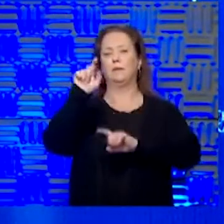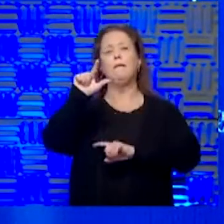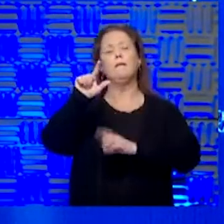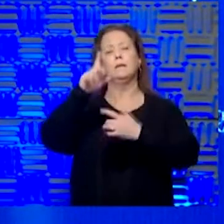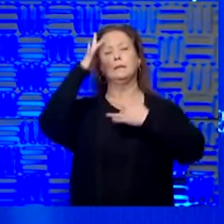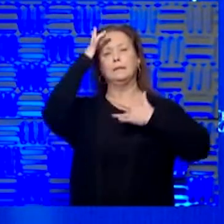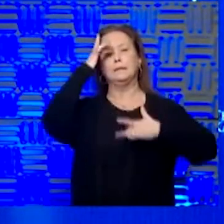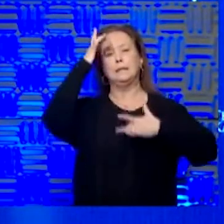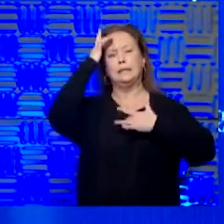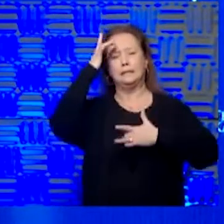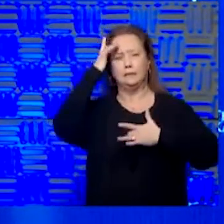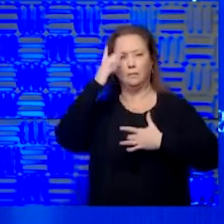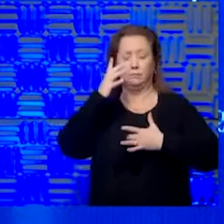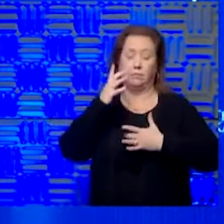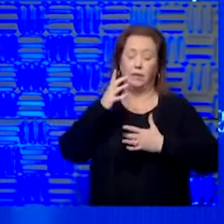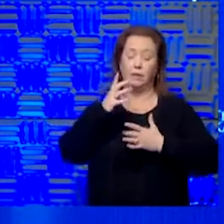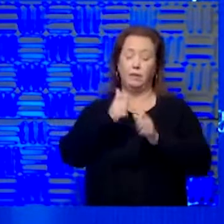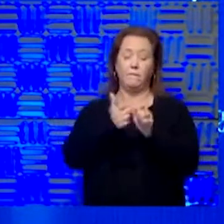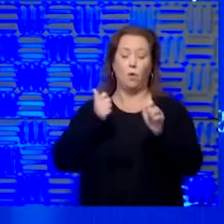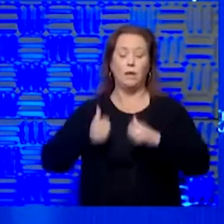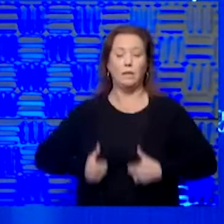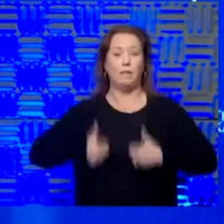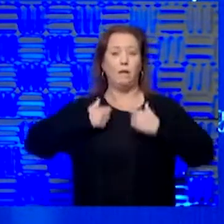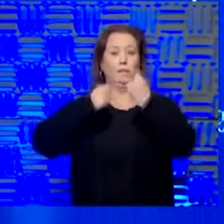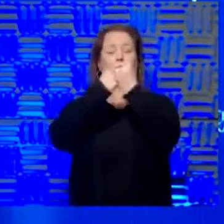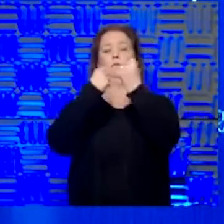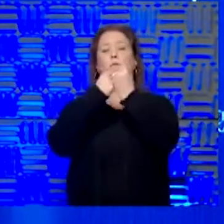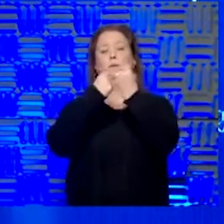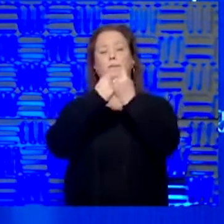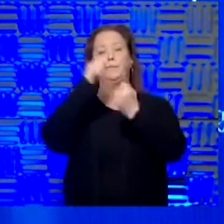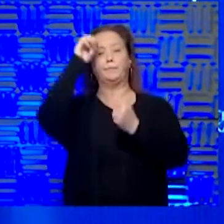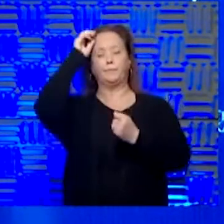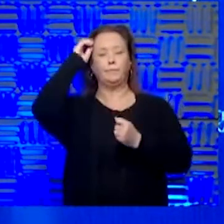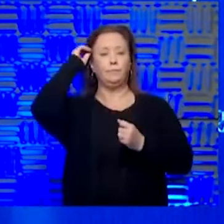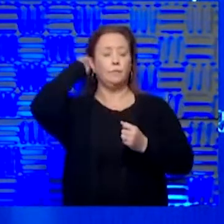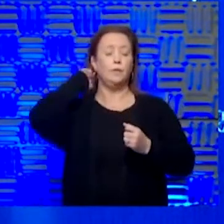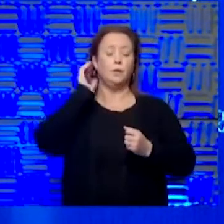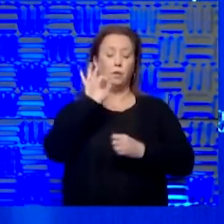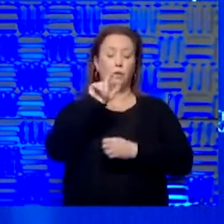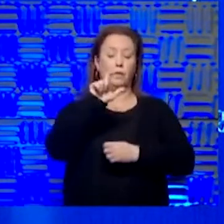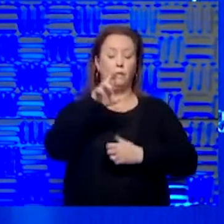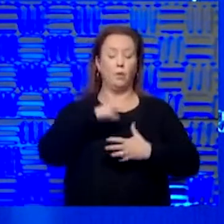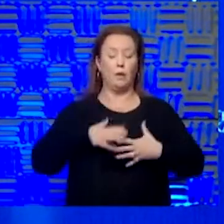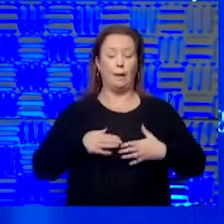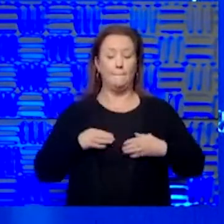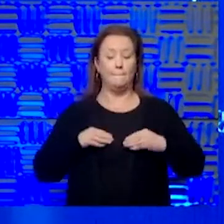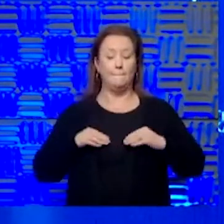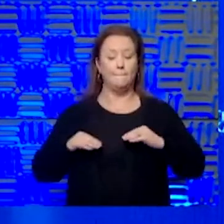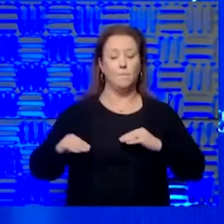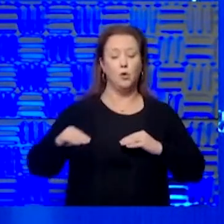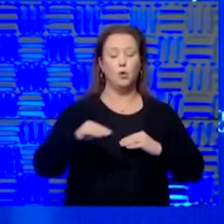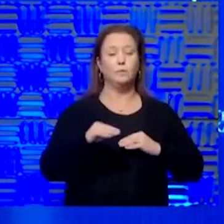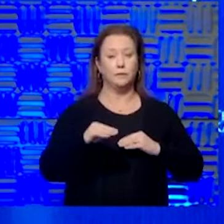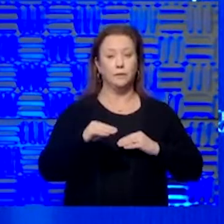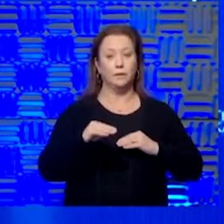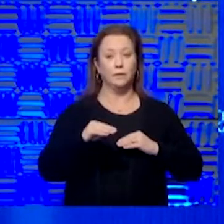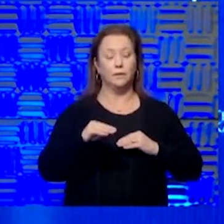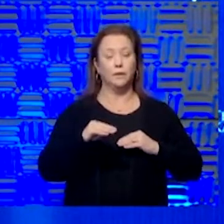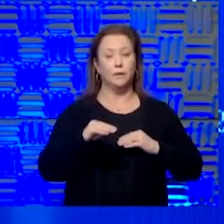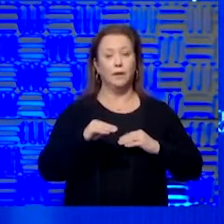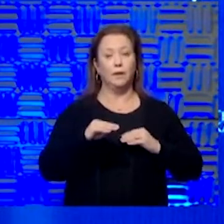to needing to be on life support. So eventually the fluid can then get into the front part of the lung, you flip over to go to the back part of the